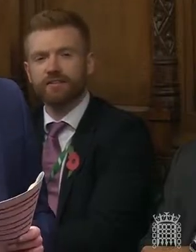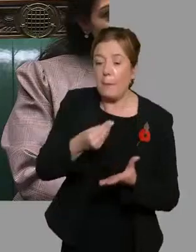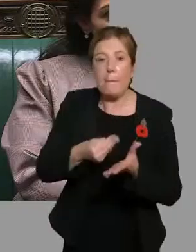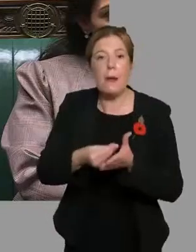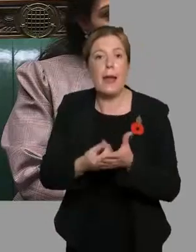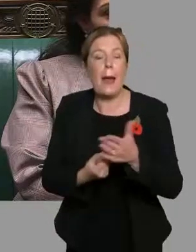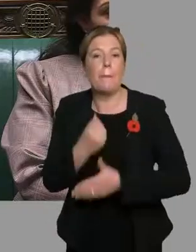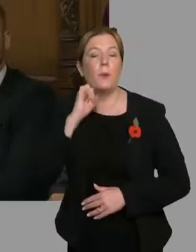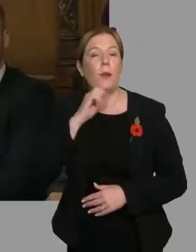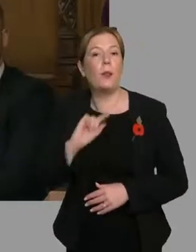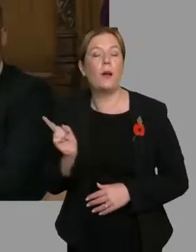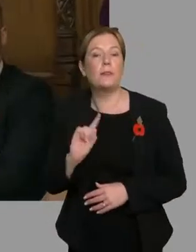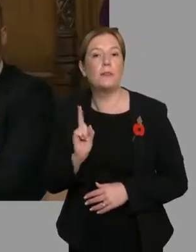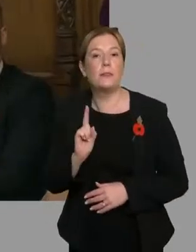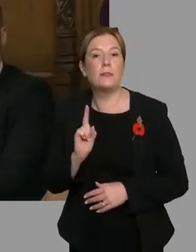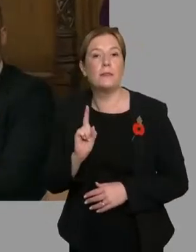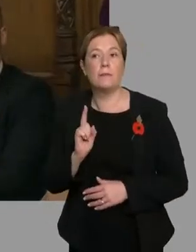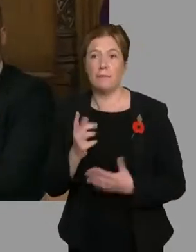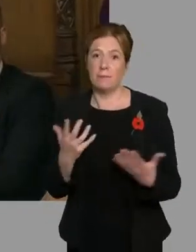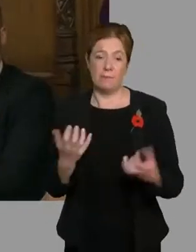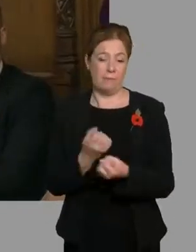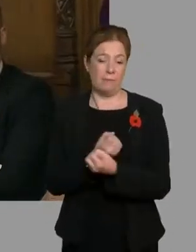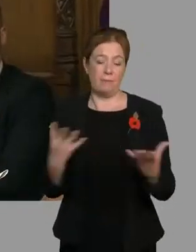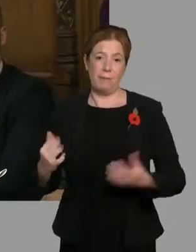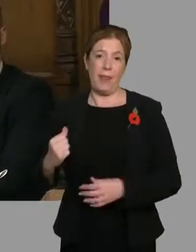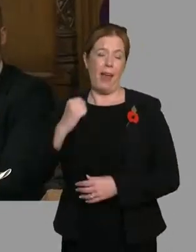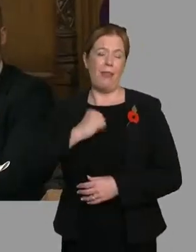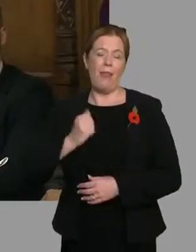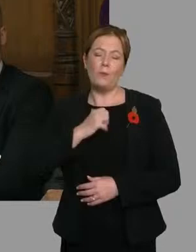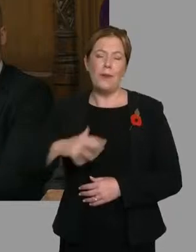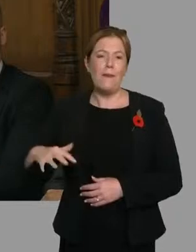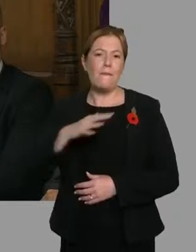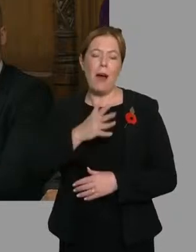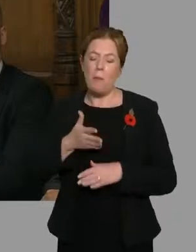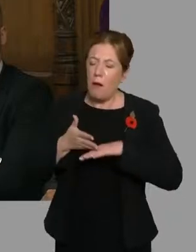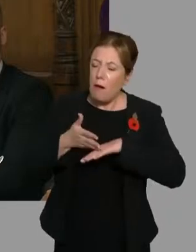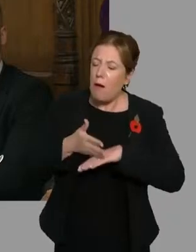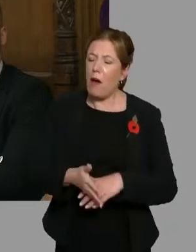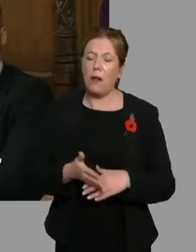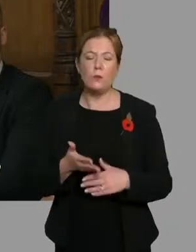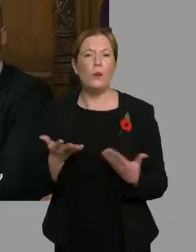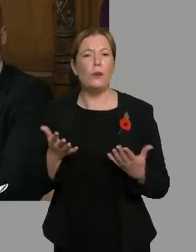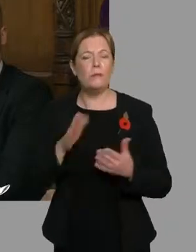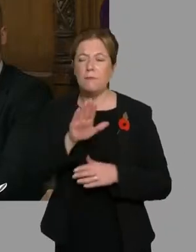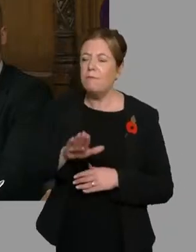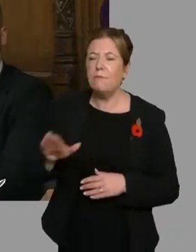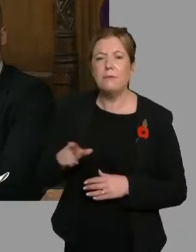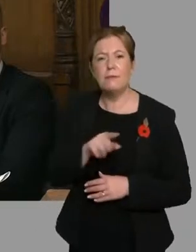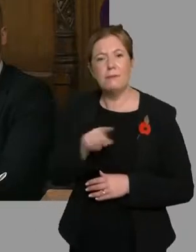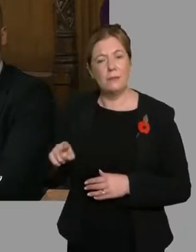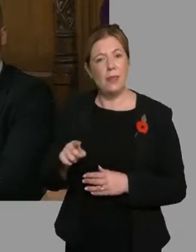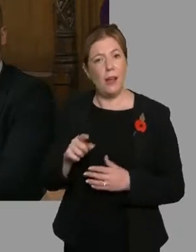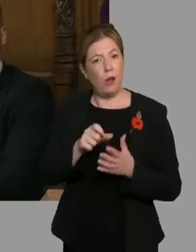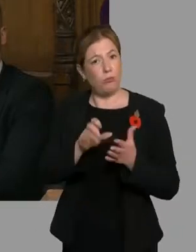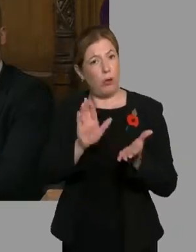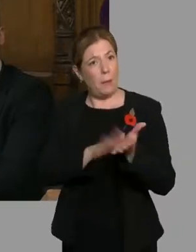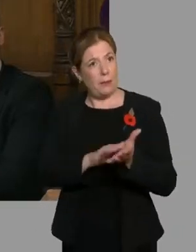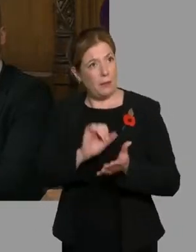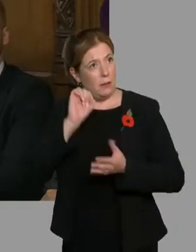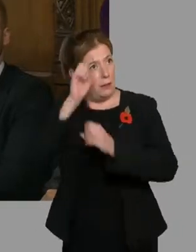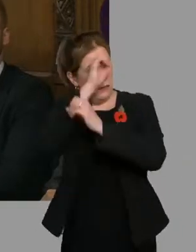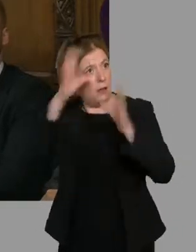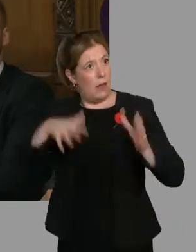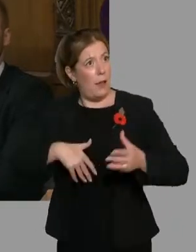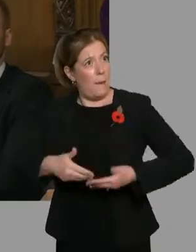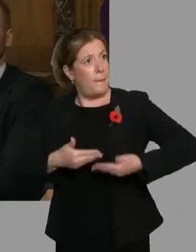They are in families. Can the Prime Minister please commit that he has no plans to change maternity pay or to roll back the